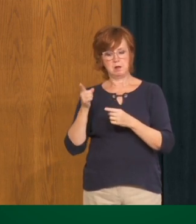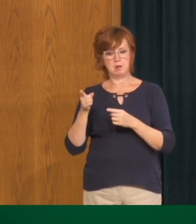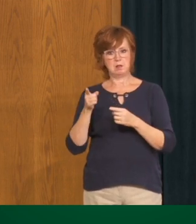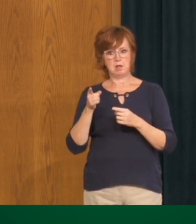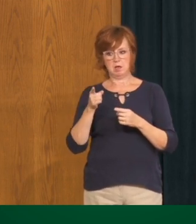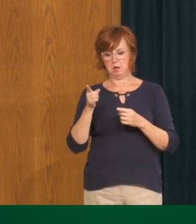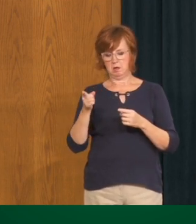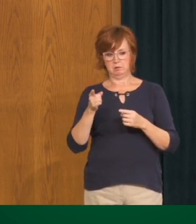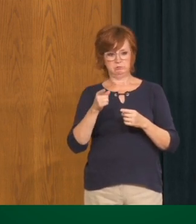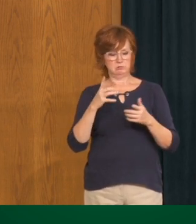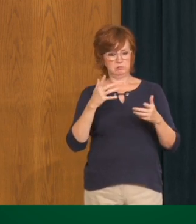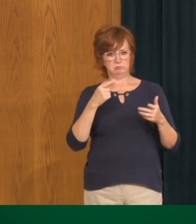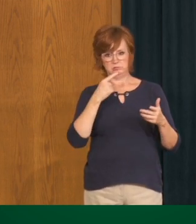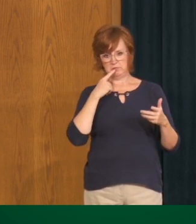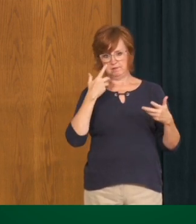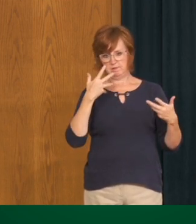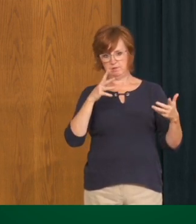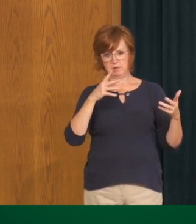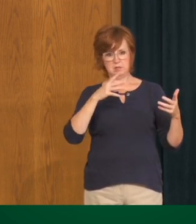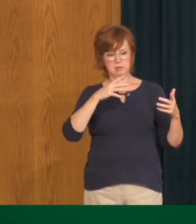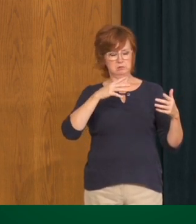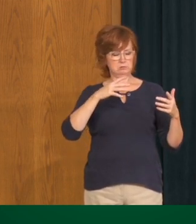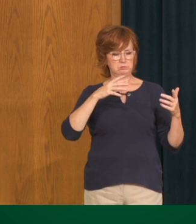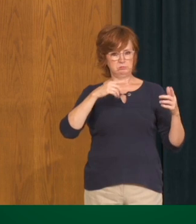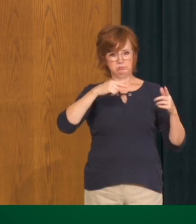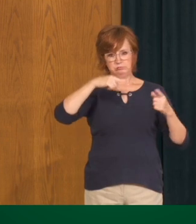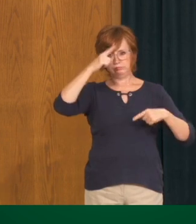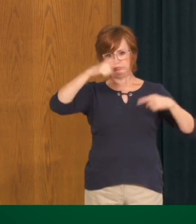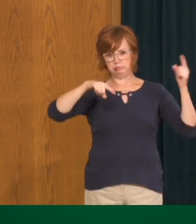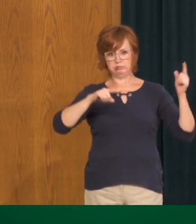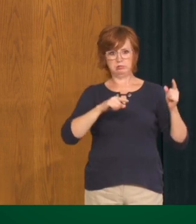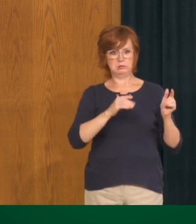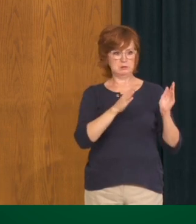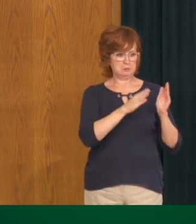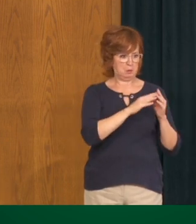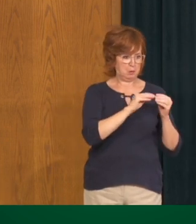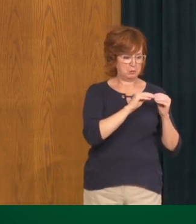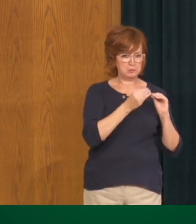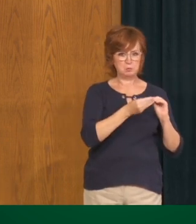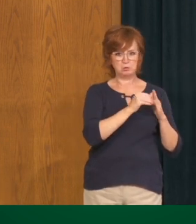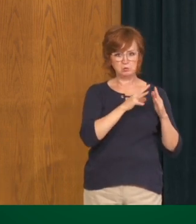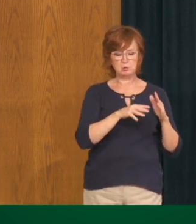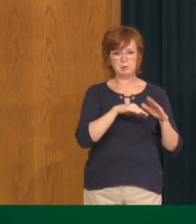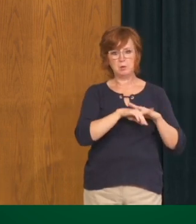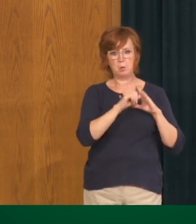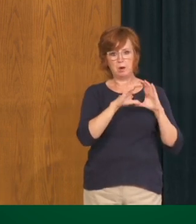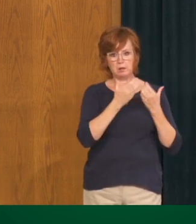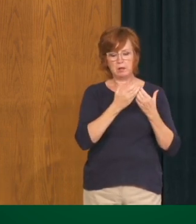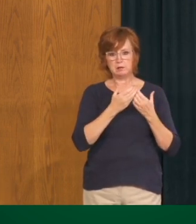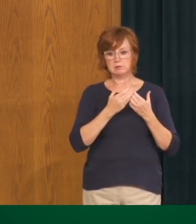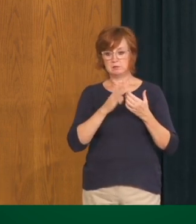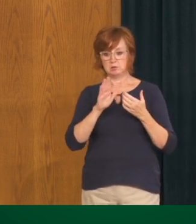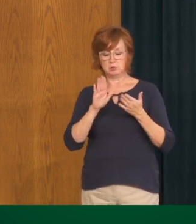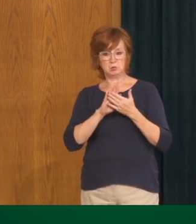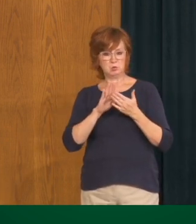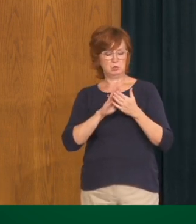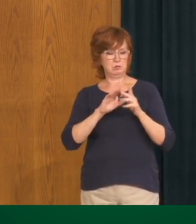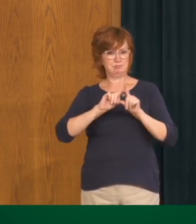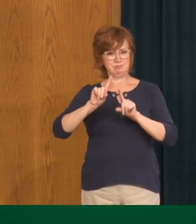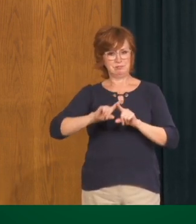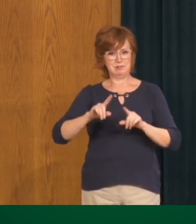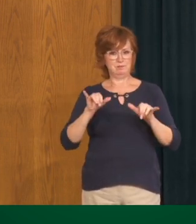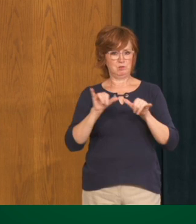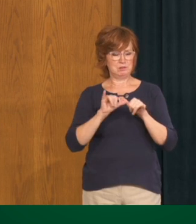in class sizes and also how big schools are. And all those factors need to be taken into account, and that's why, while in